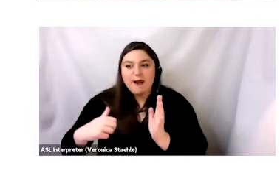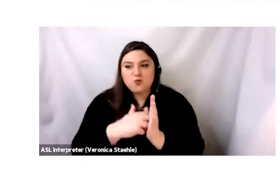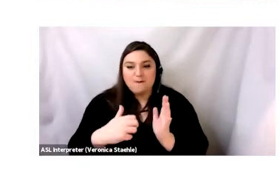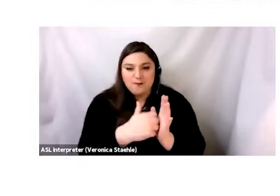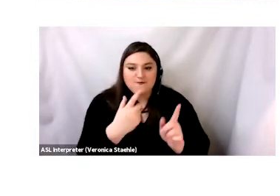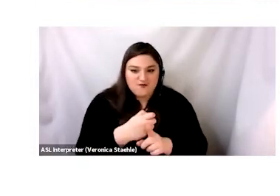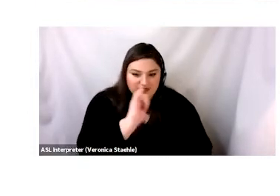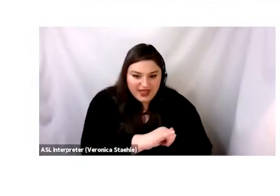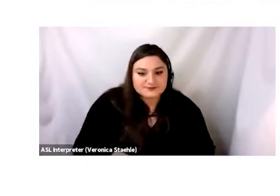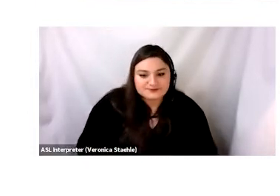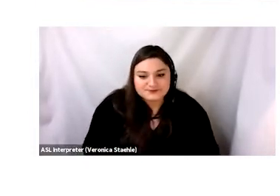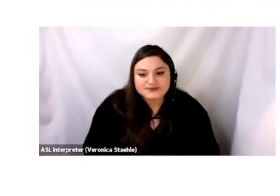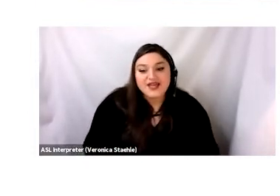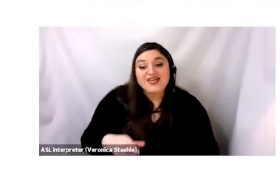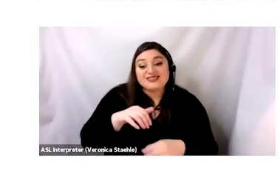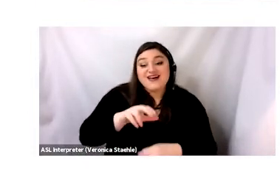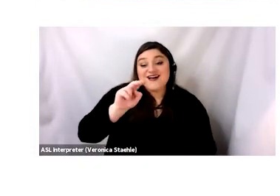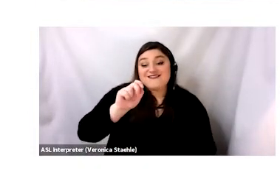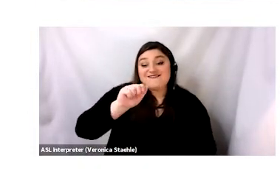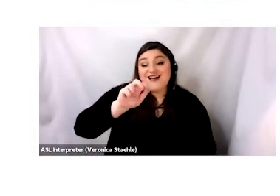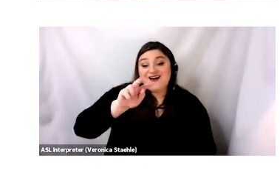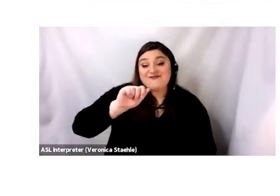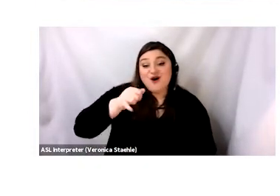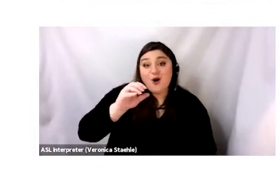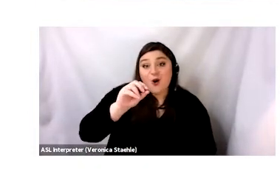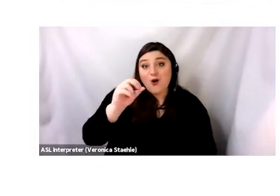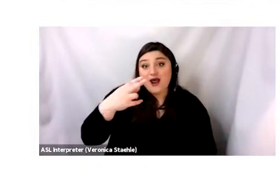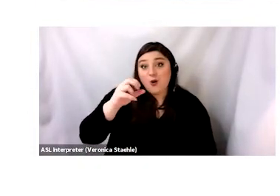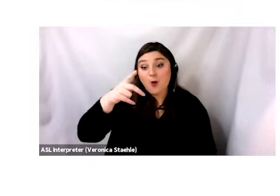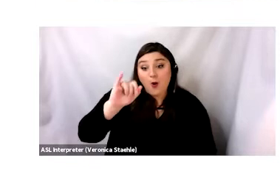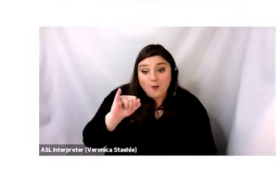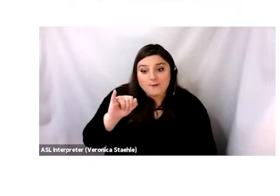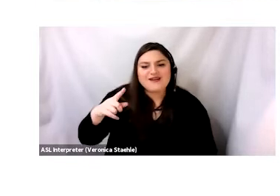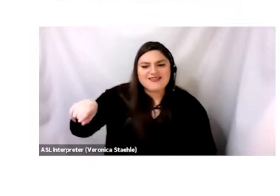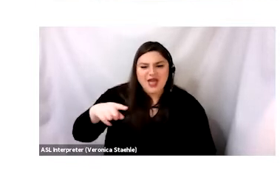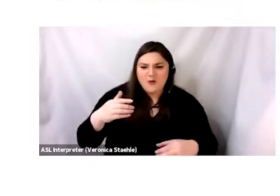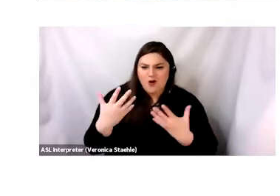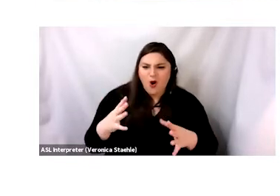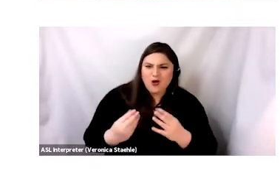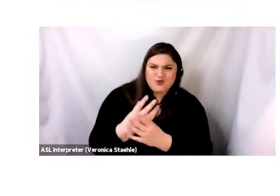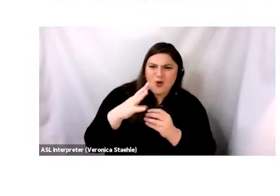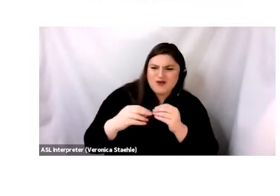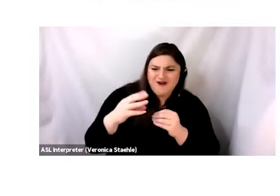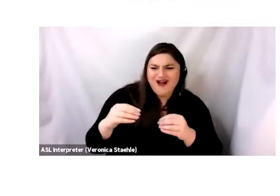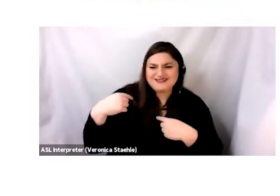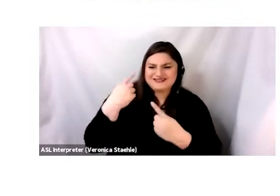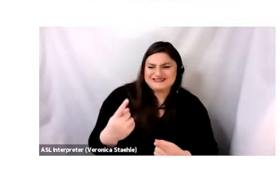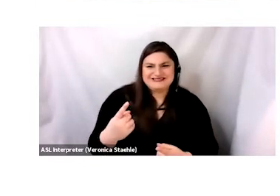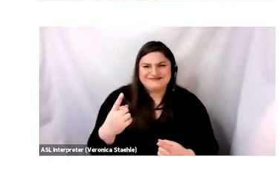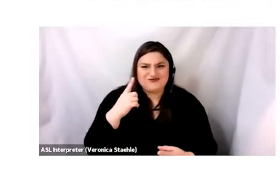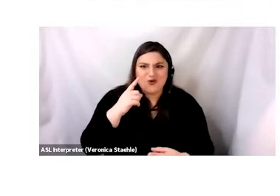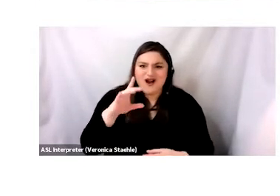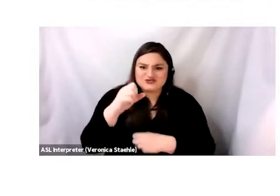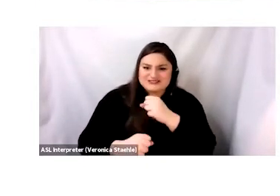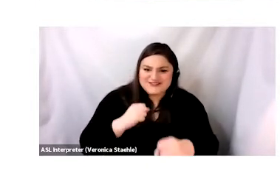300 BC. And traditionally, cotton had been used by Native Americans for food and fiber for thousands of years. Digs at Snake